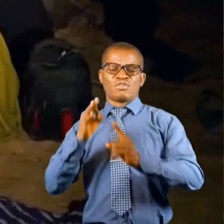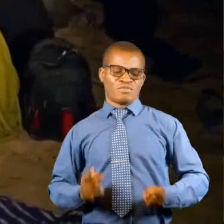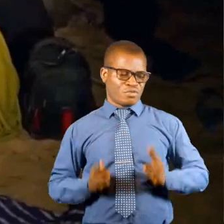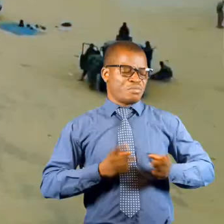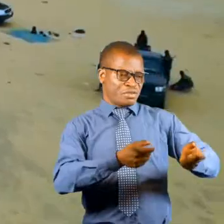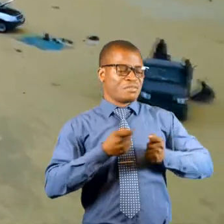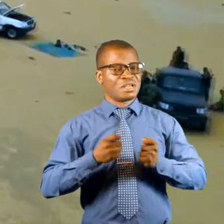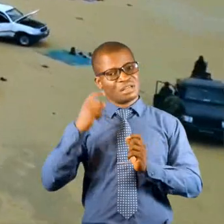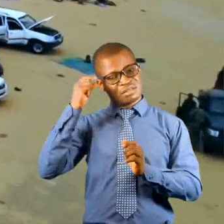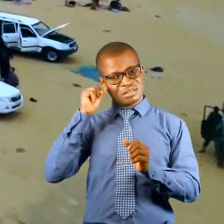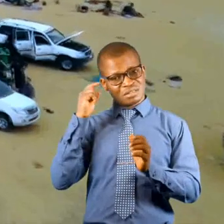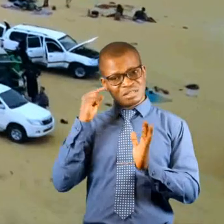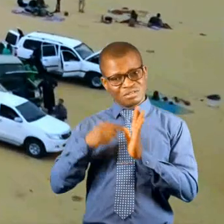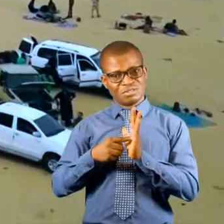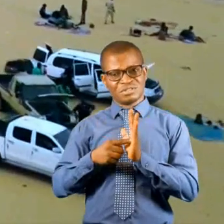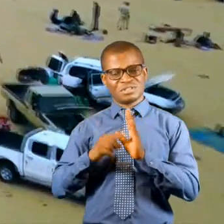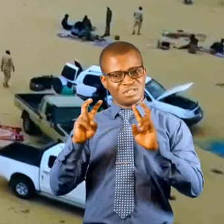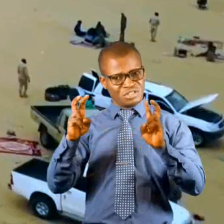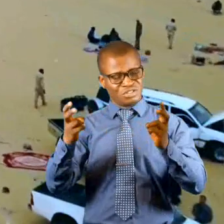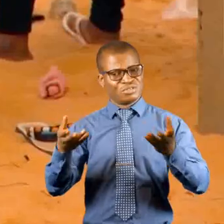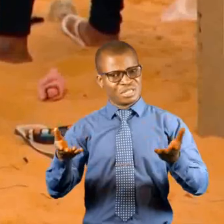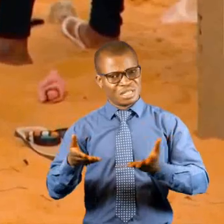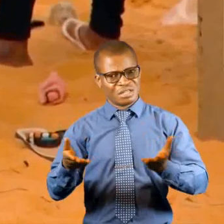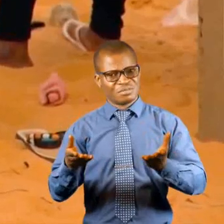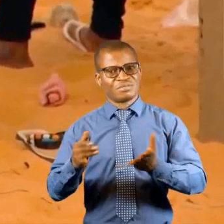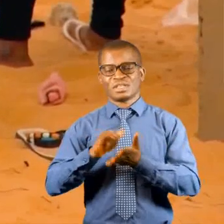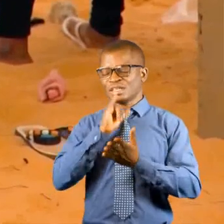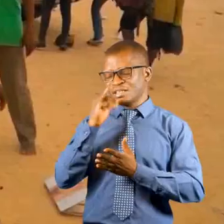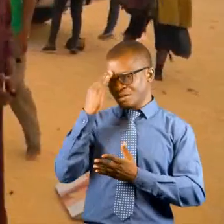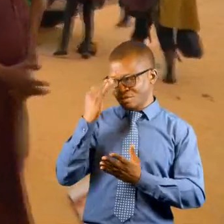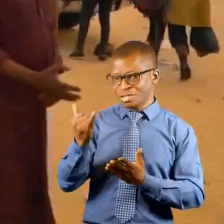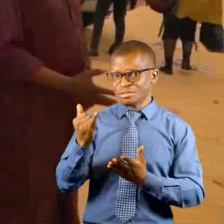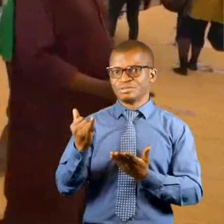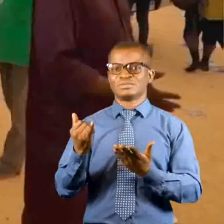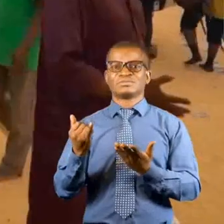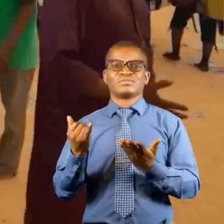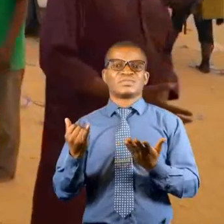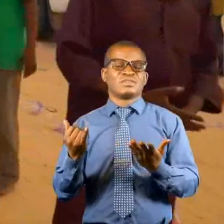human trafficking. But human trafficking is an issue that gets right at your soul.